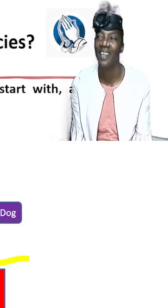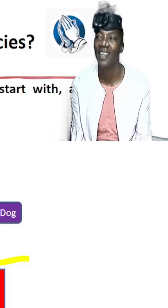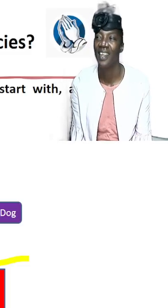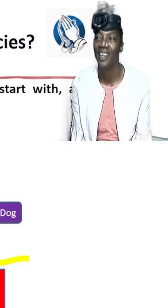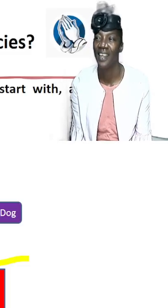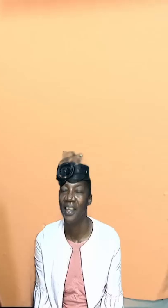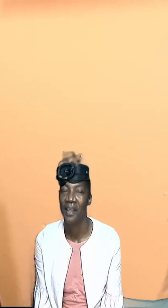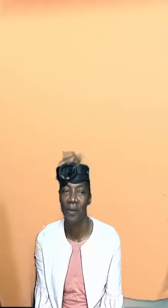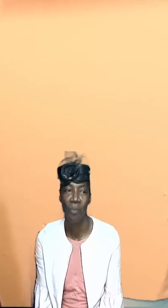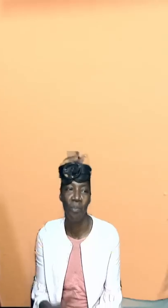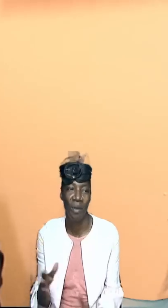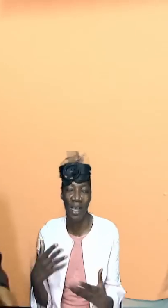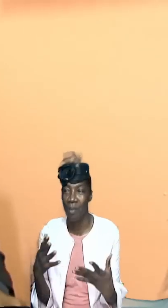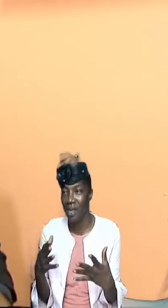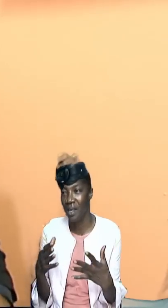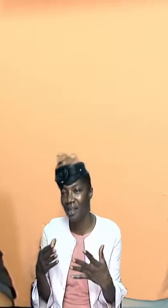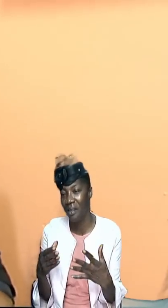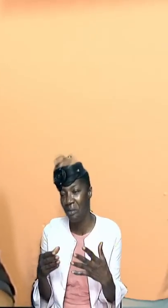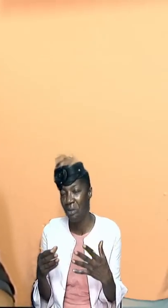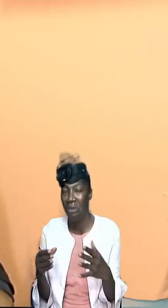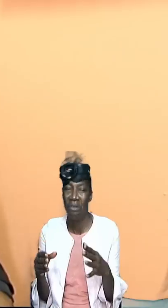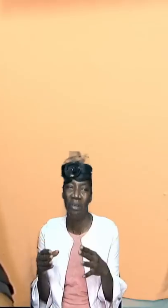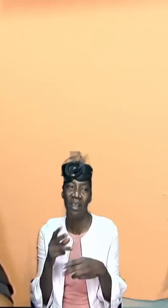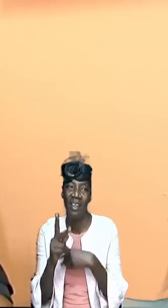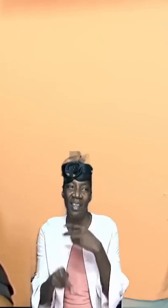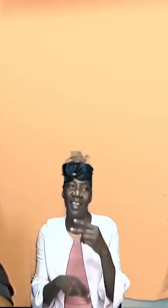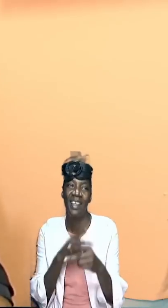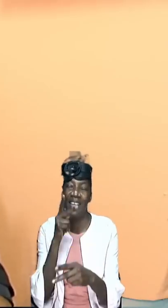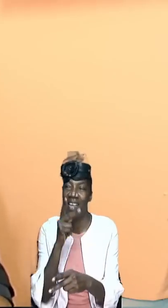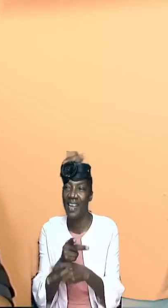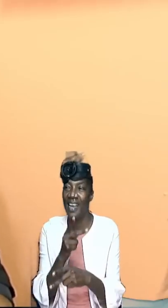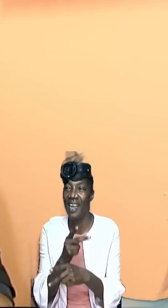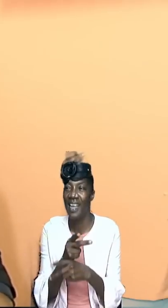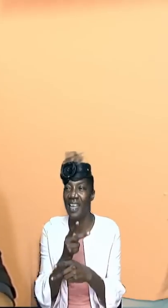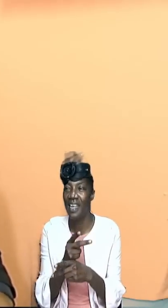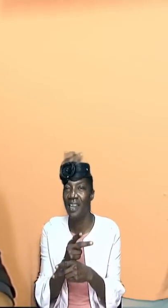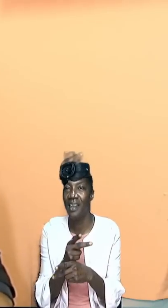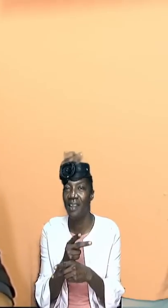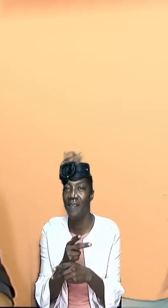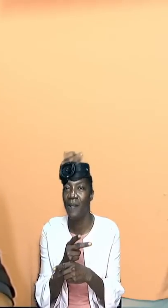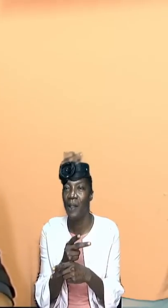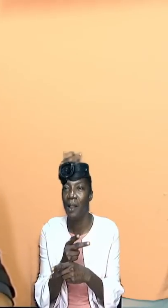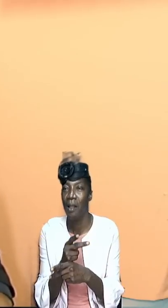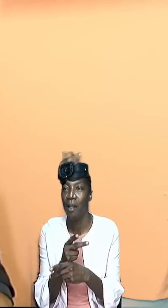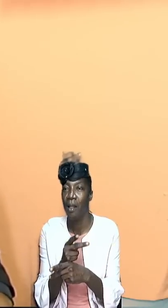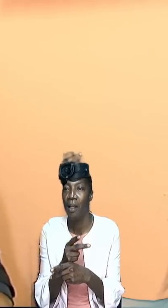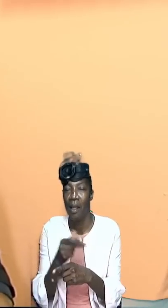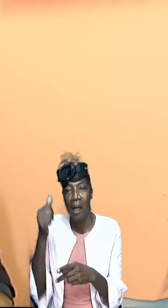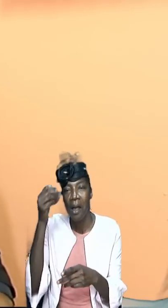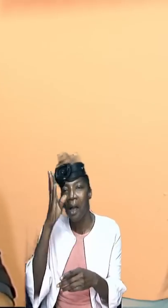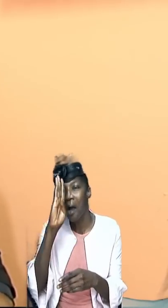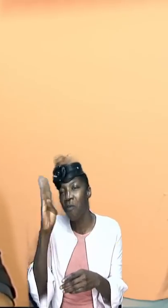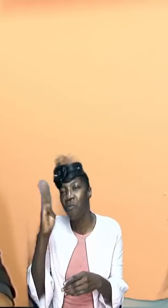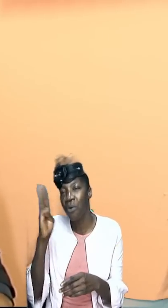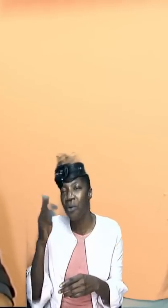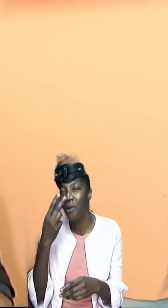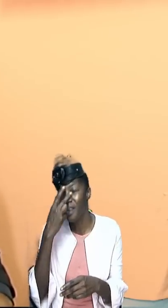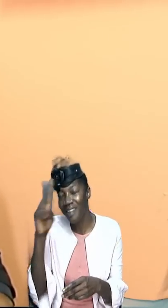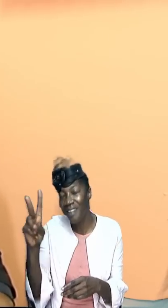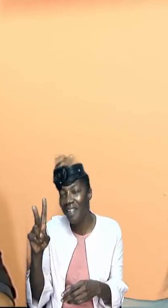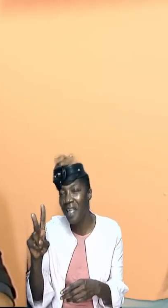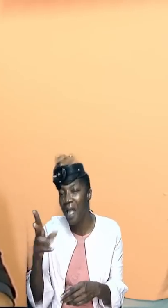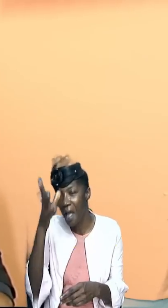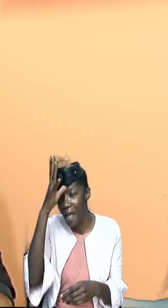shades of brown, right? If look at this paper, this is a white. If you see a man looking like this, this is